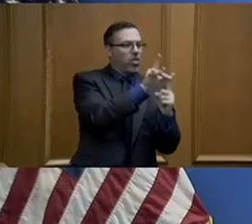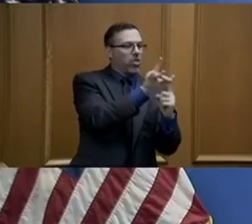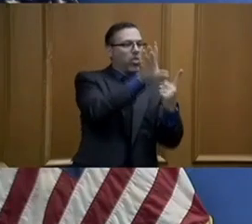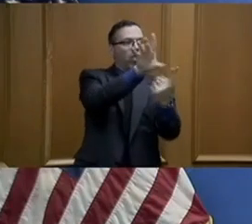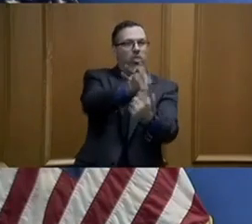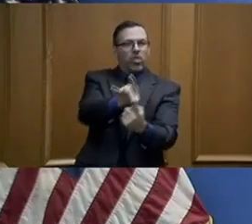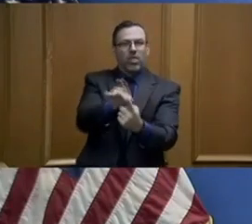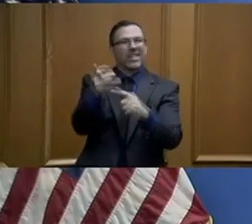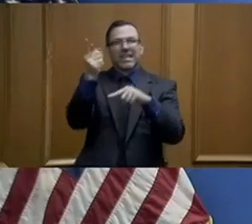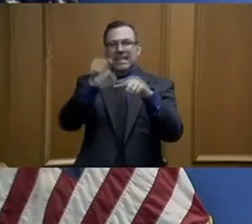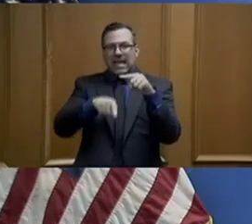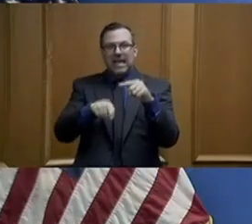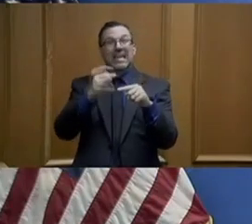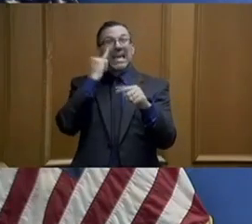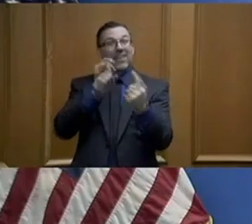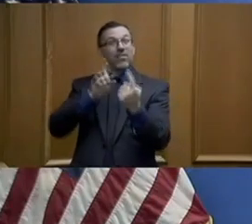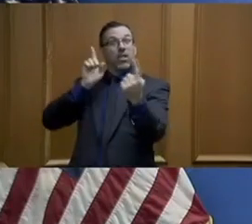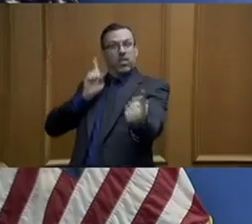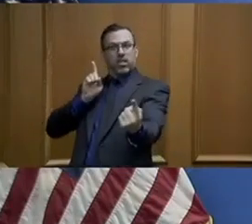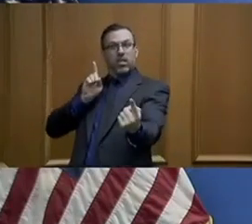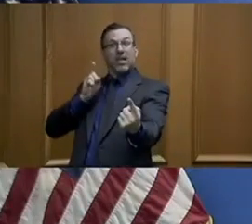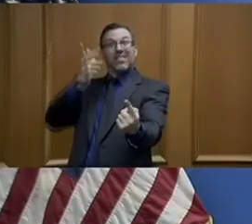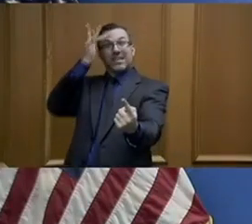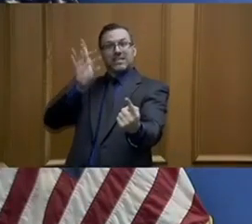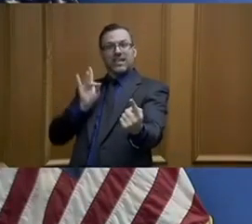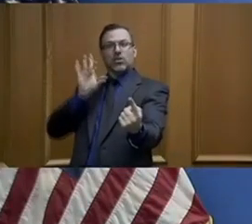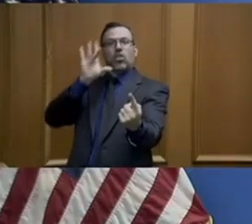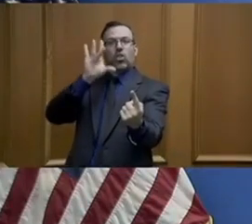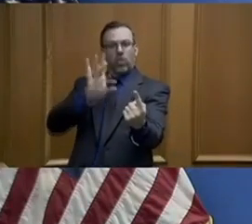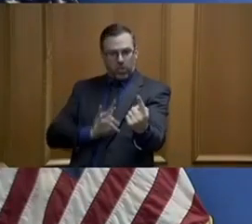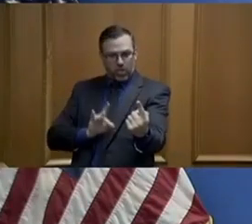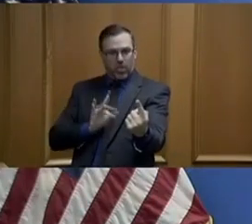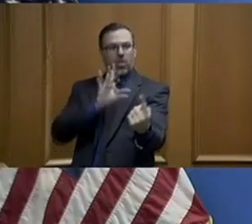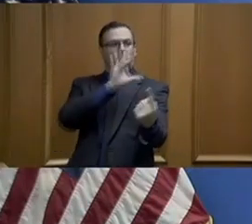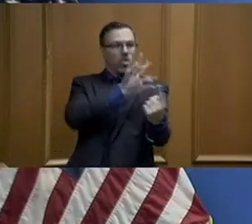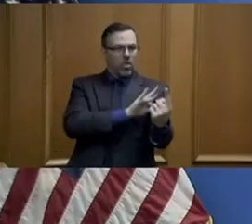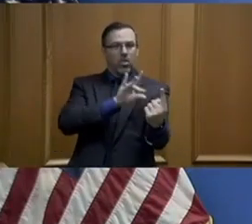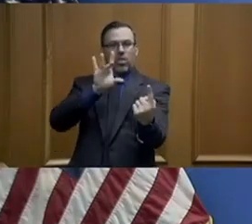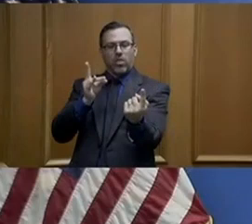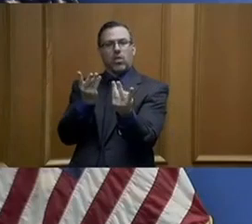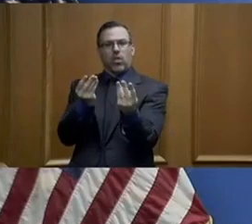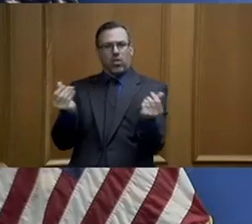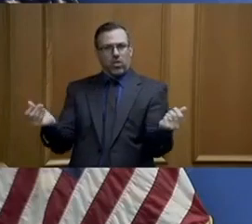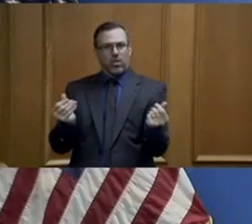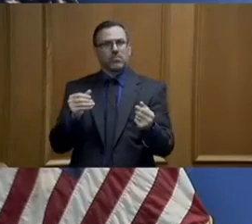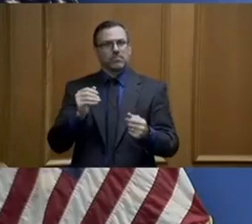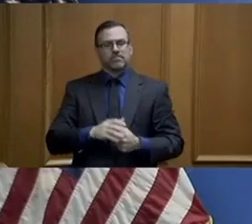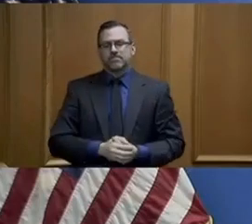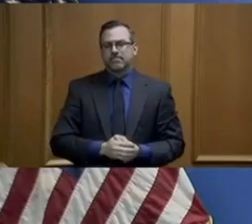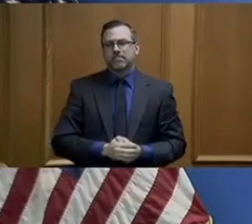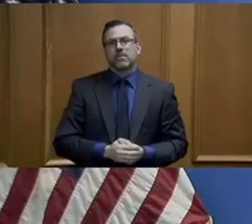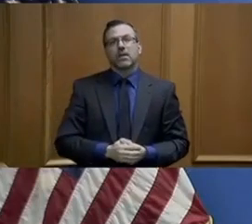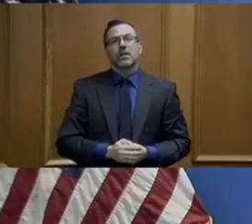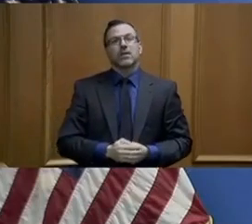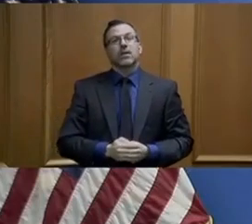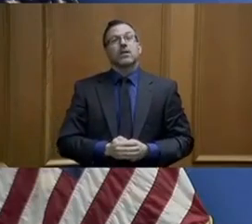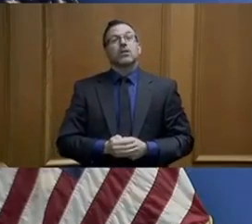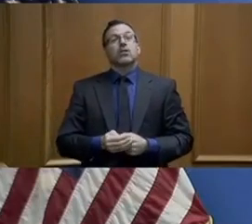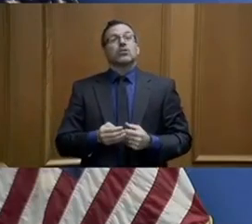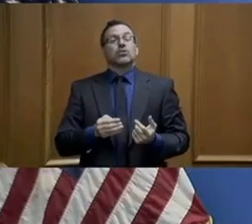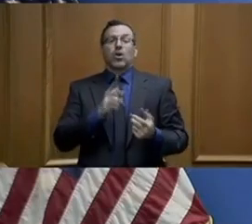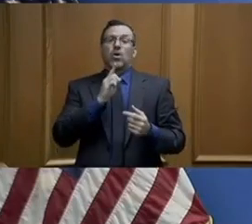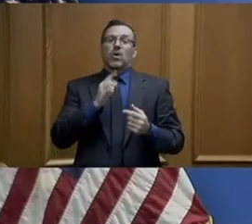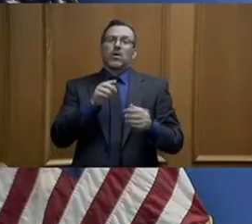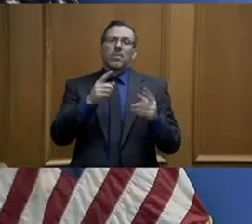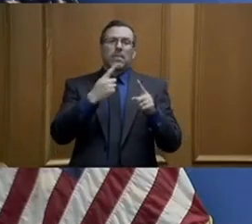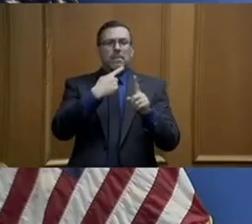continue social distancing in public, even as certain restrictions are relaxed. We also want to strongly encourage the